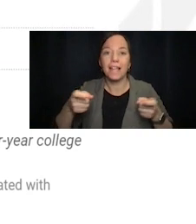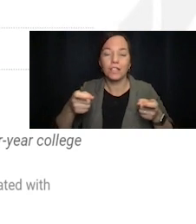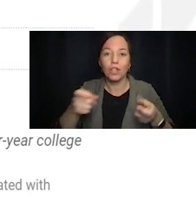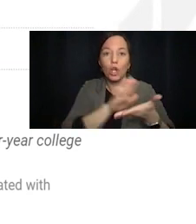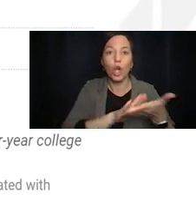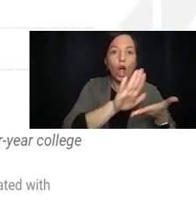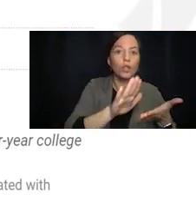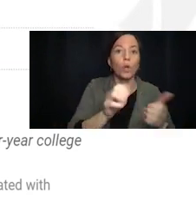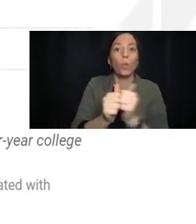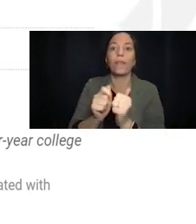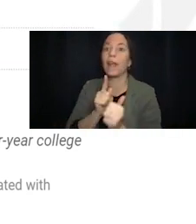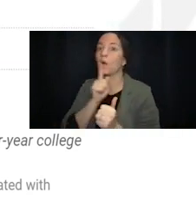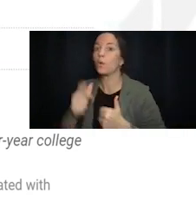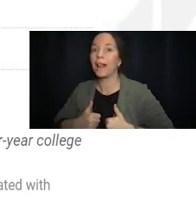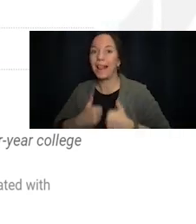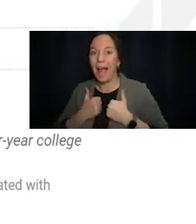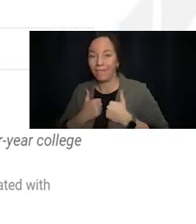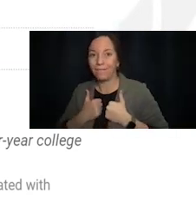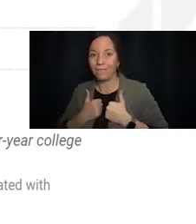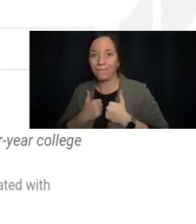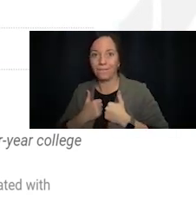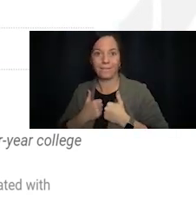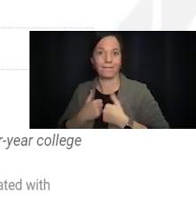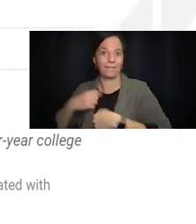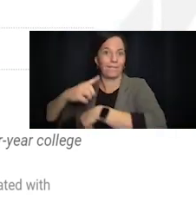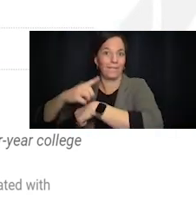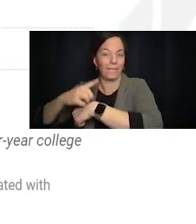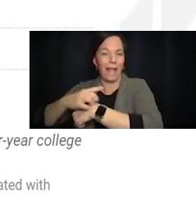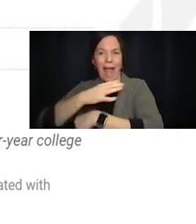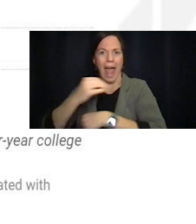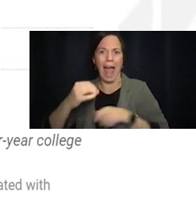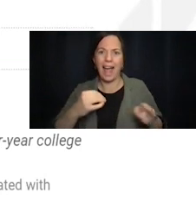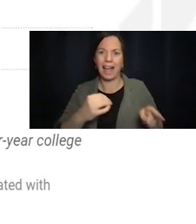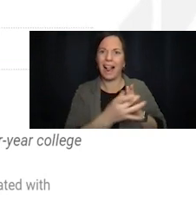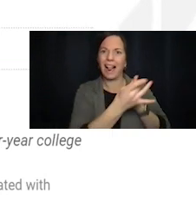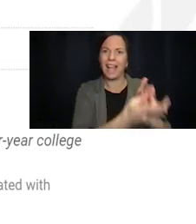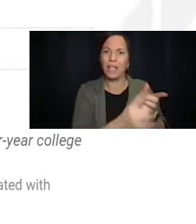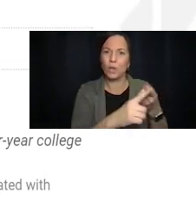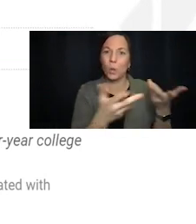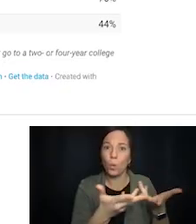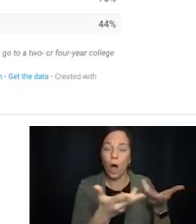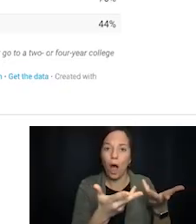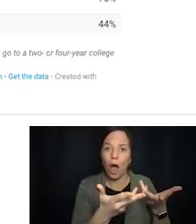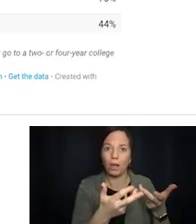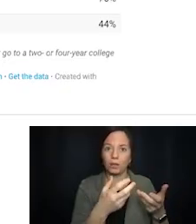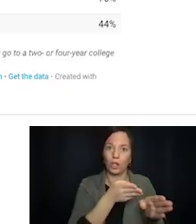of their real lives. And they need to know what it is leading to. They need to know what it means for them in terms of